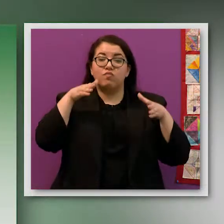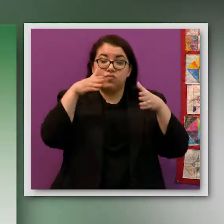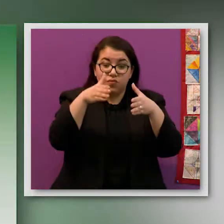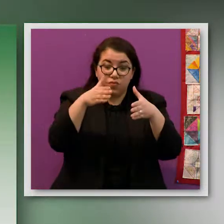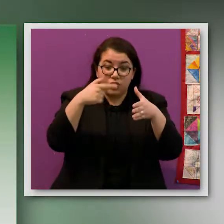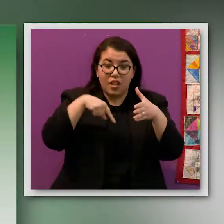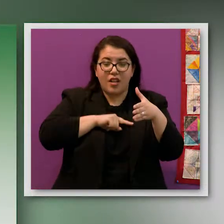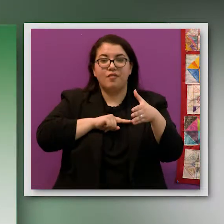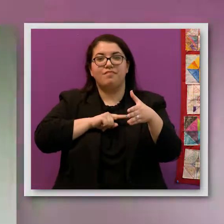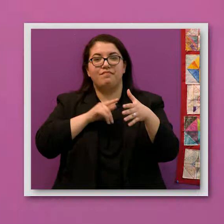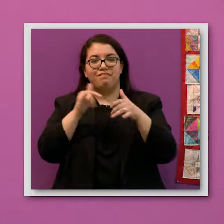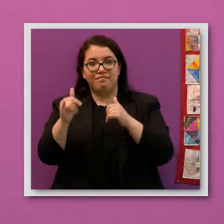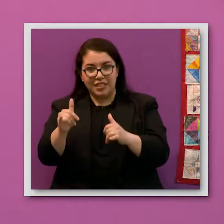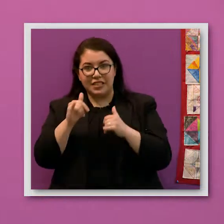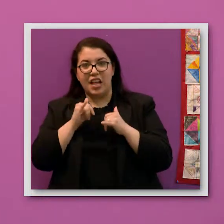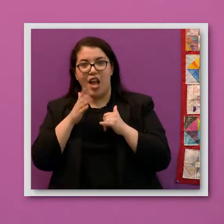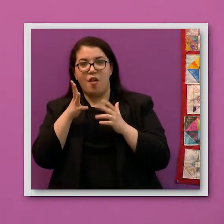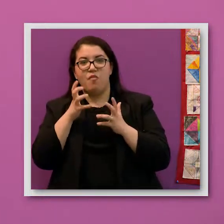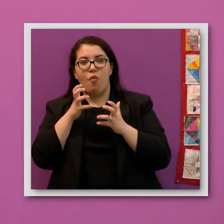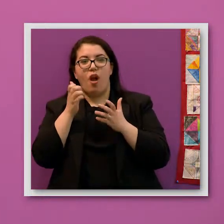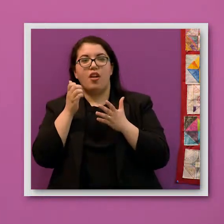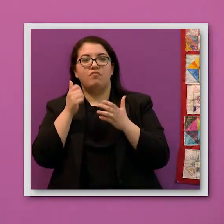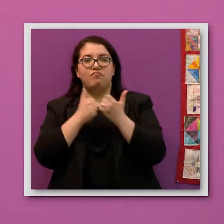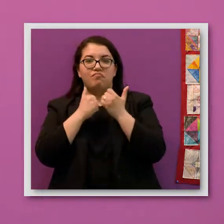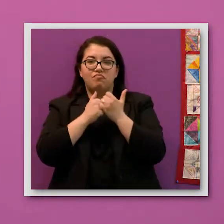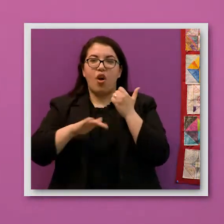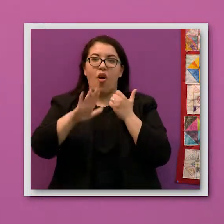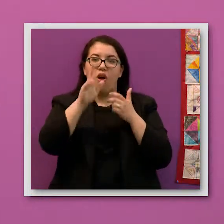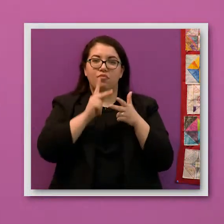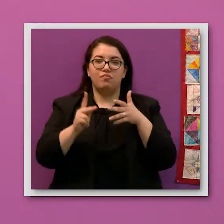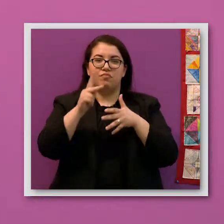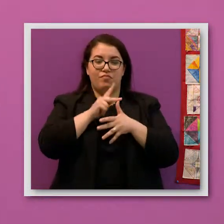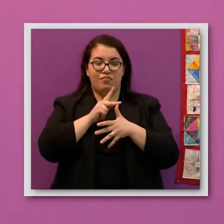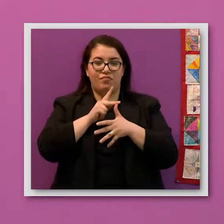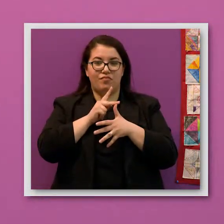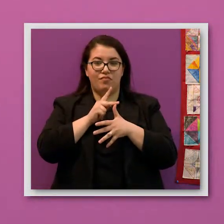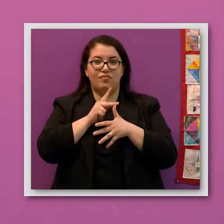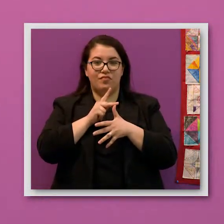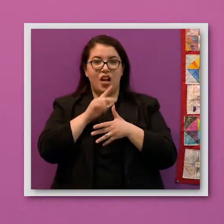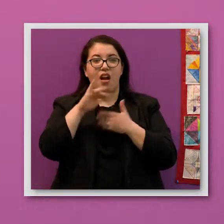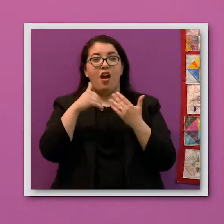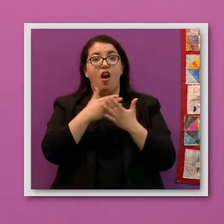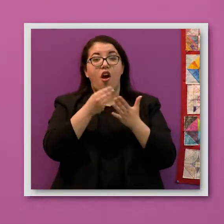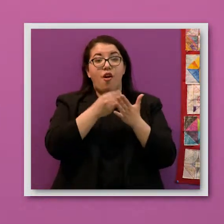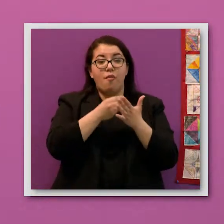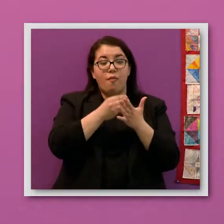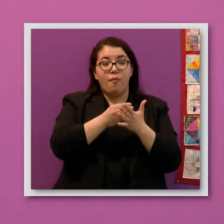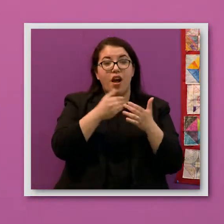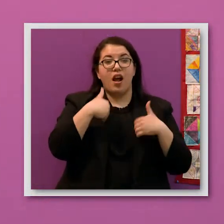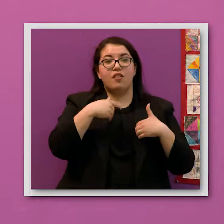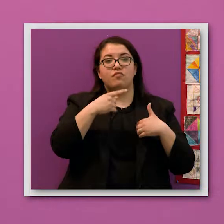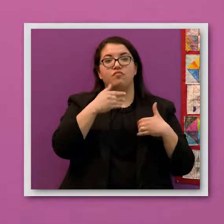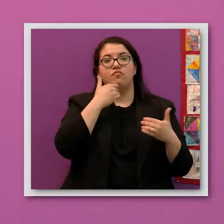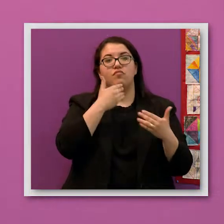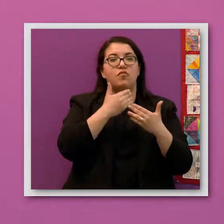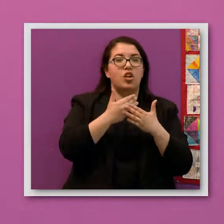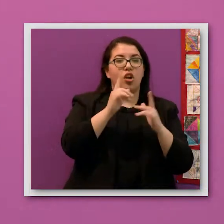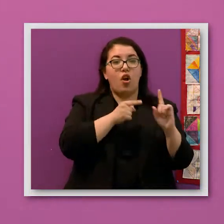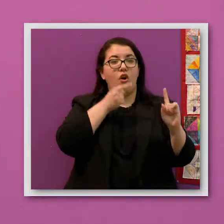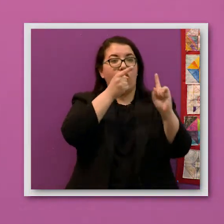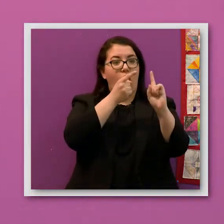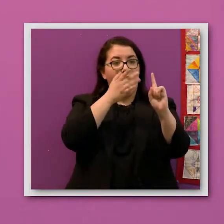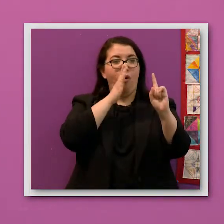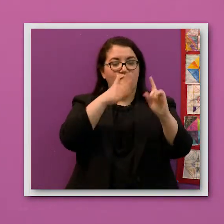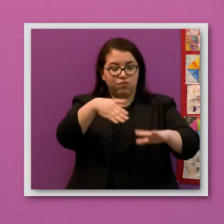on those. So we want to make sure that those dollars are executed well, we're hitting the outcomes that you expect us to hit, and if there are